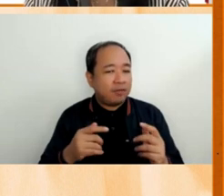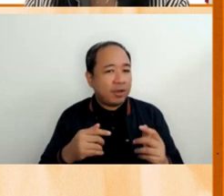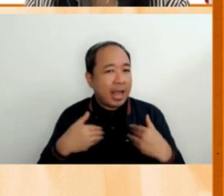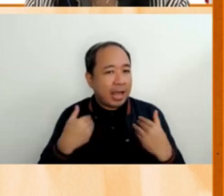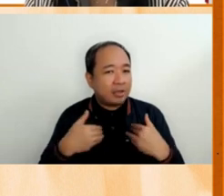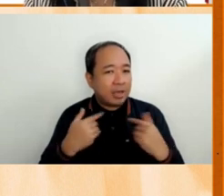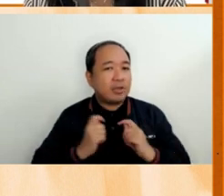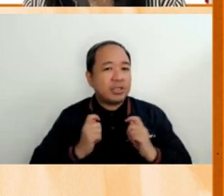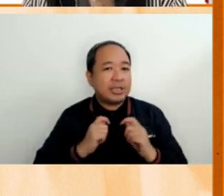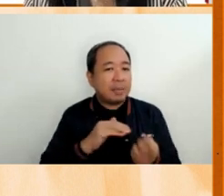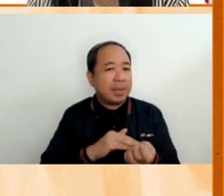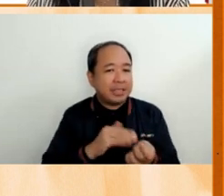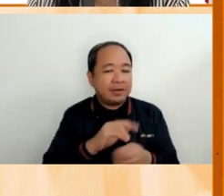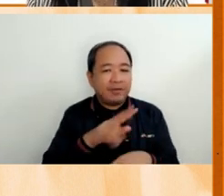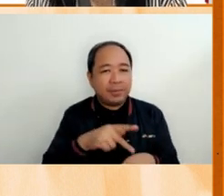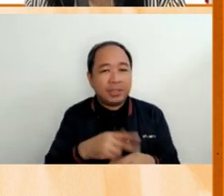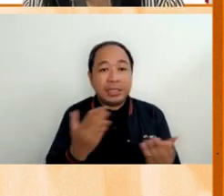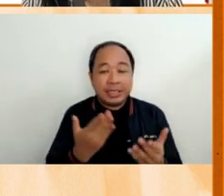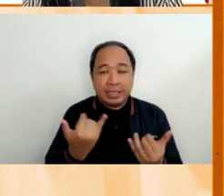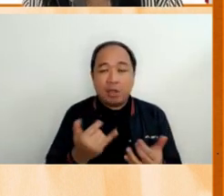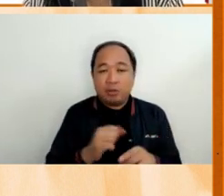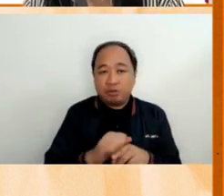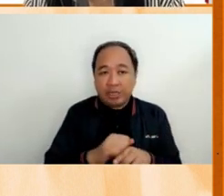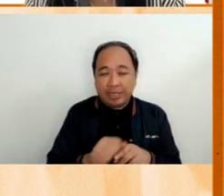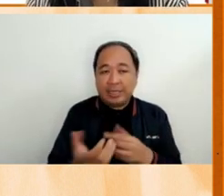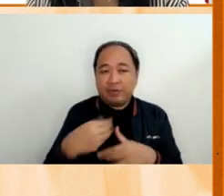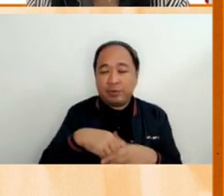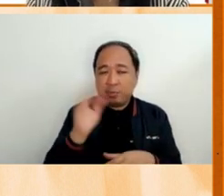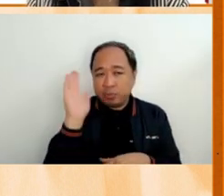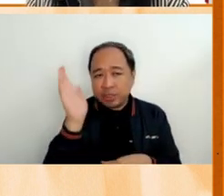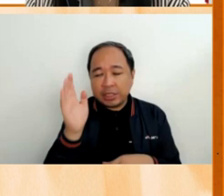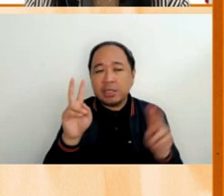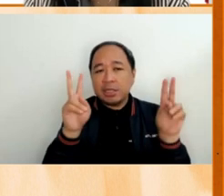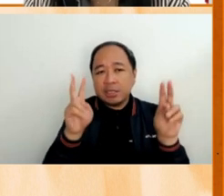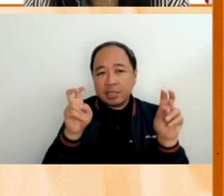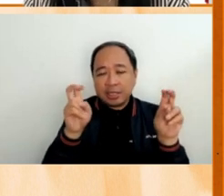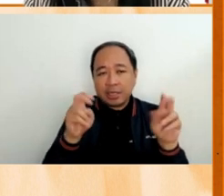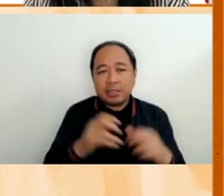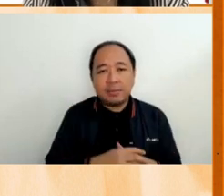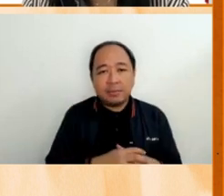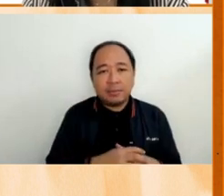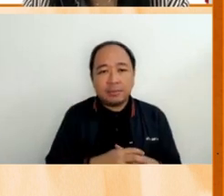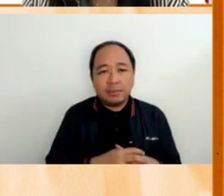in PCMC to present the lecture entitled